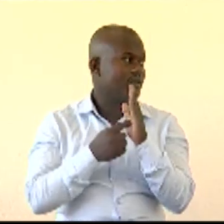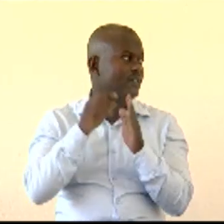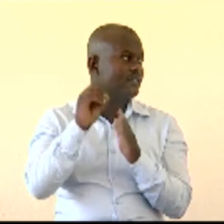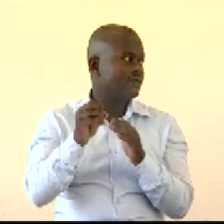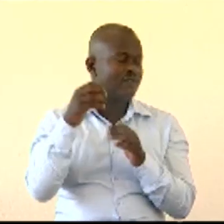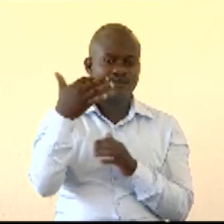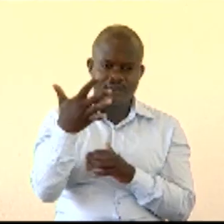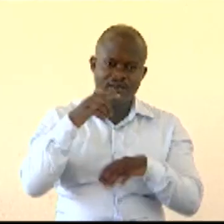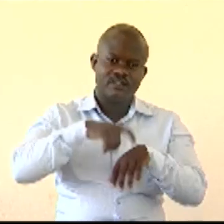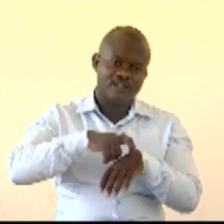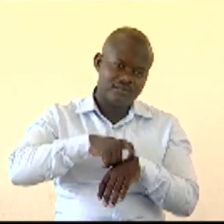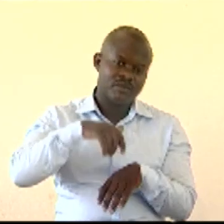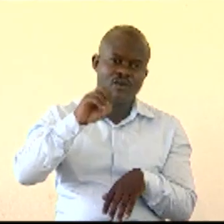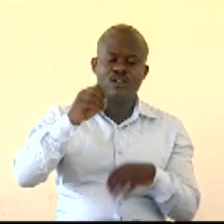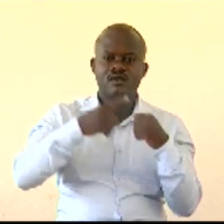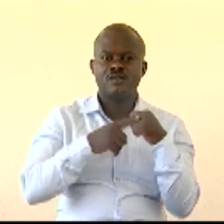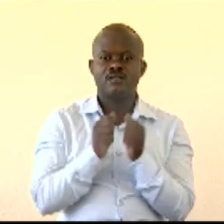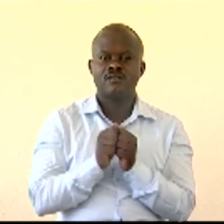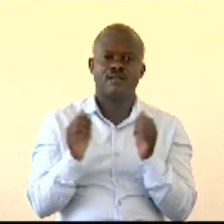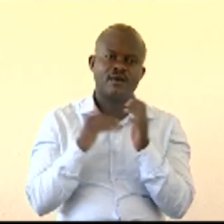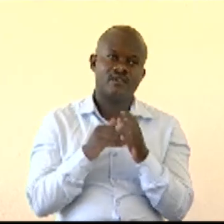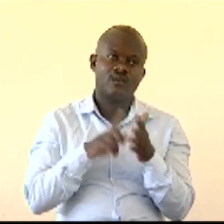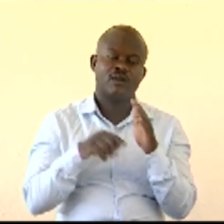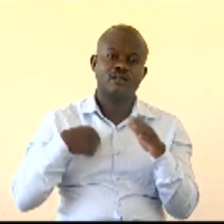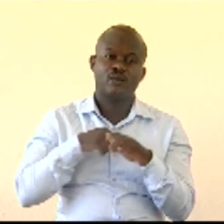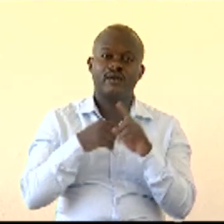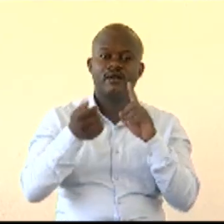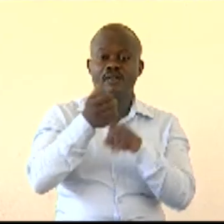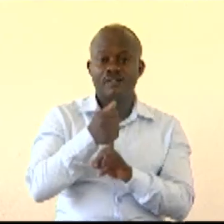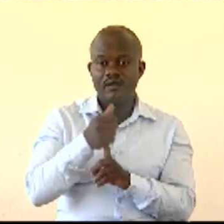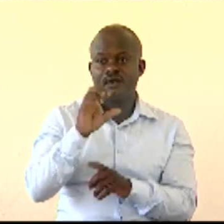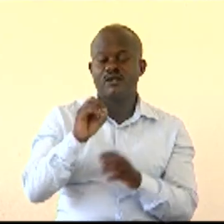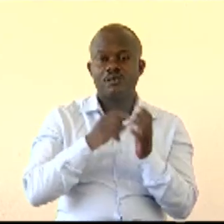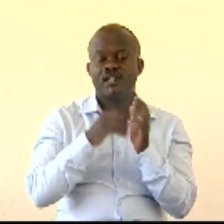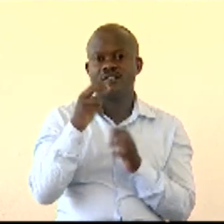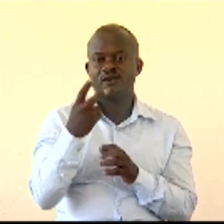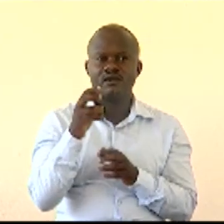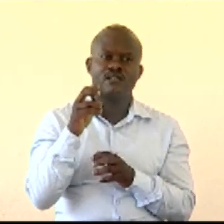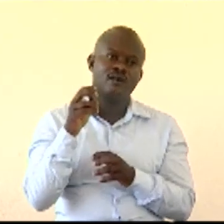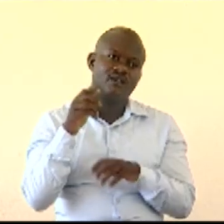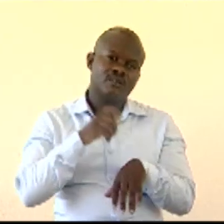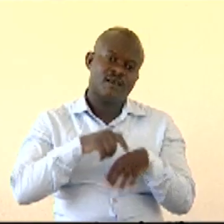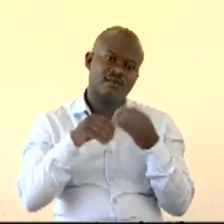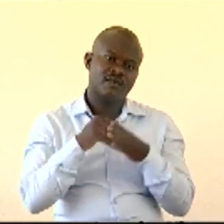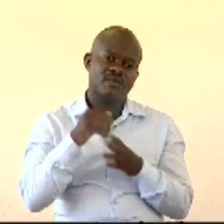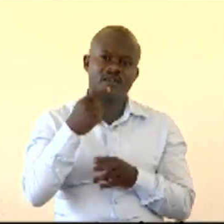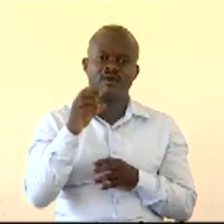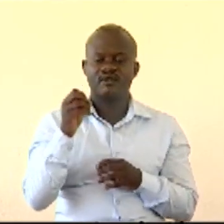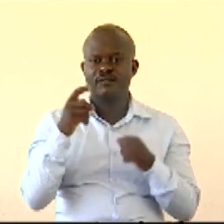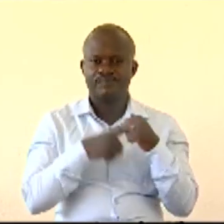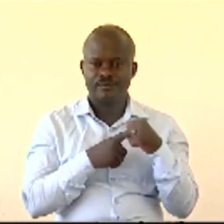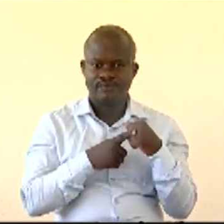0.05 times 106. And what do we get? 0.05 times 106, we